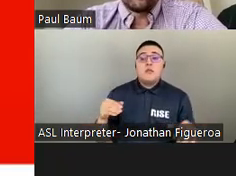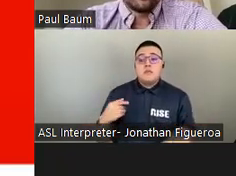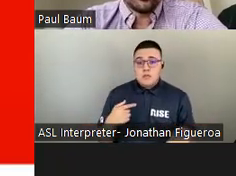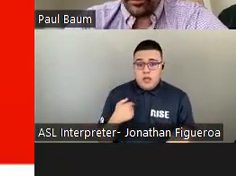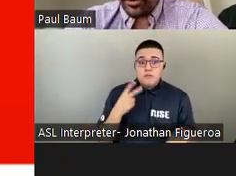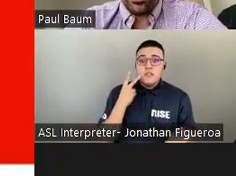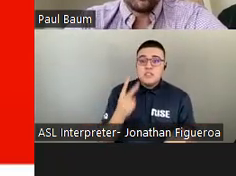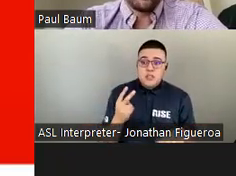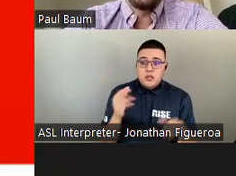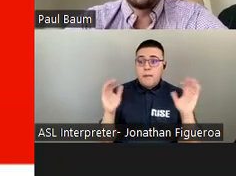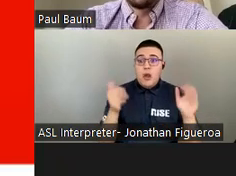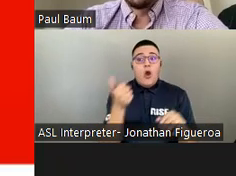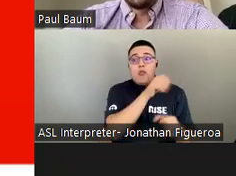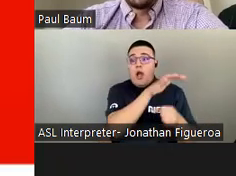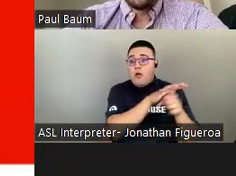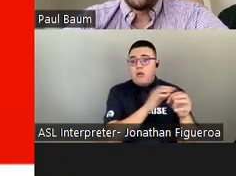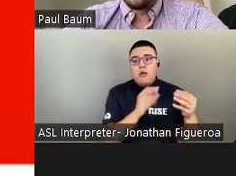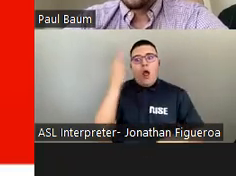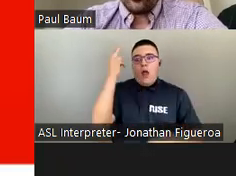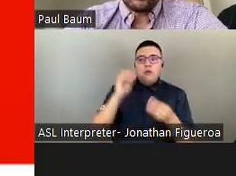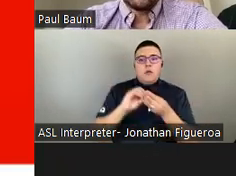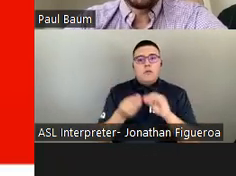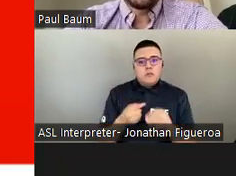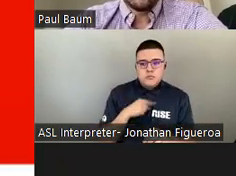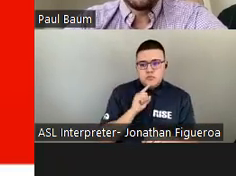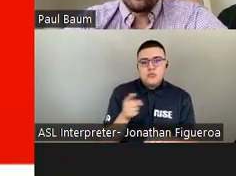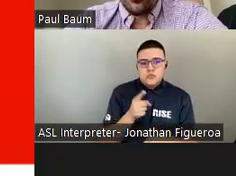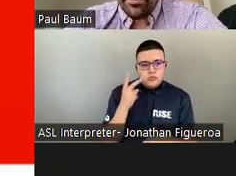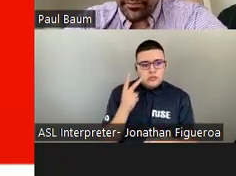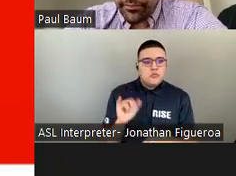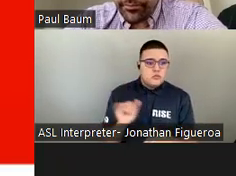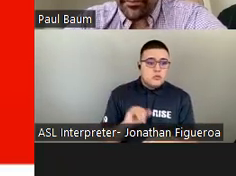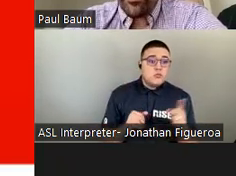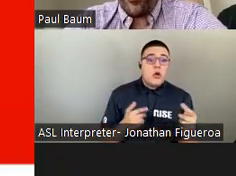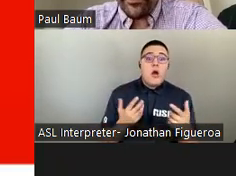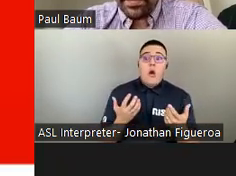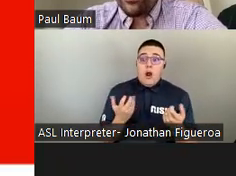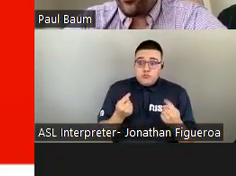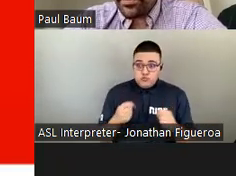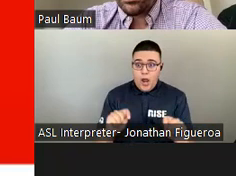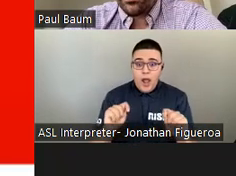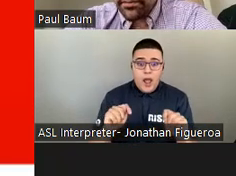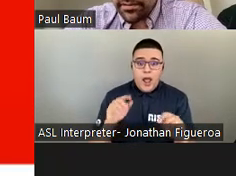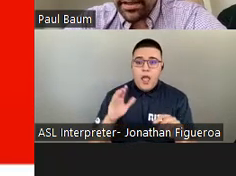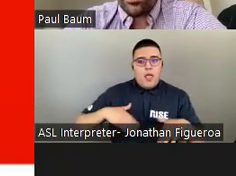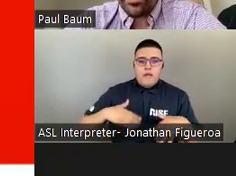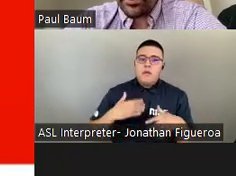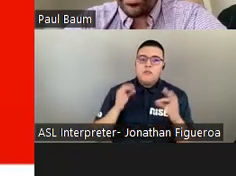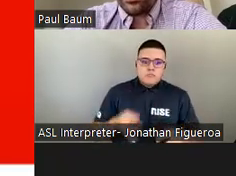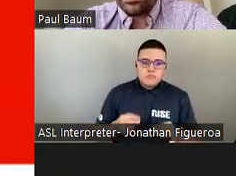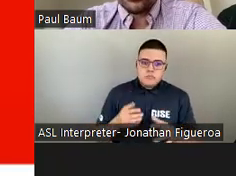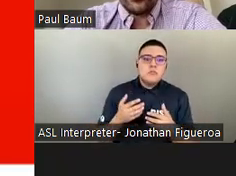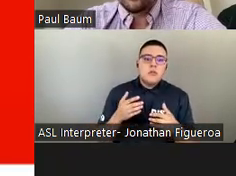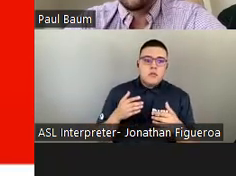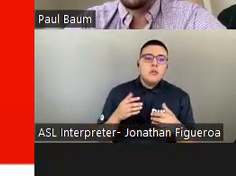well, and I'm sure we all have. Attempted suicide, 15, 14. That number is